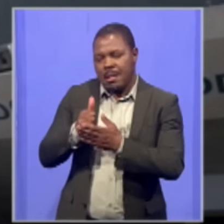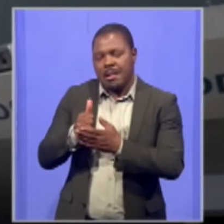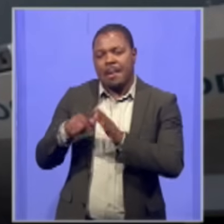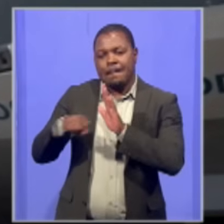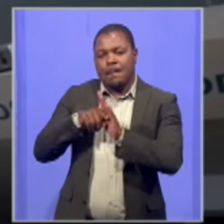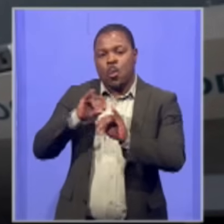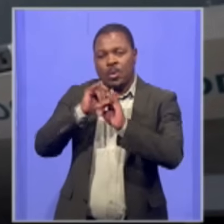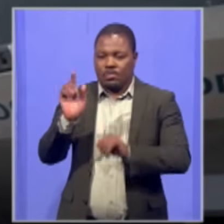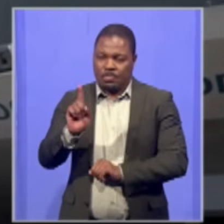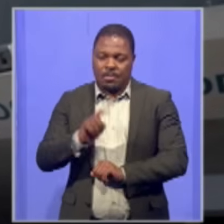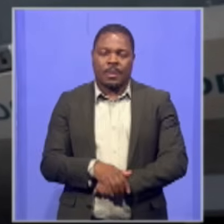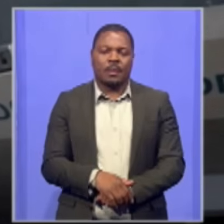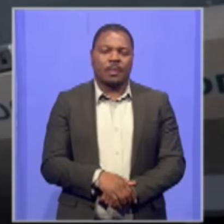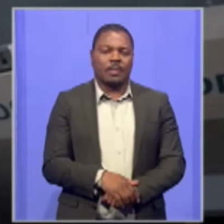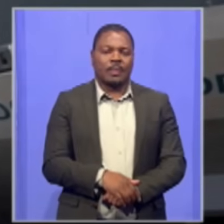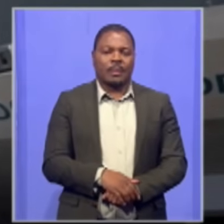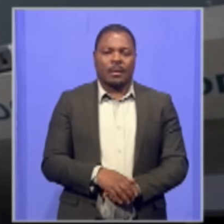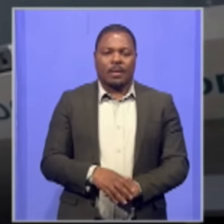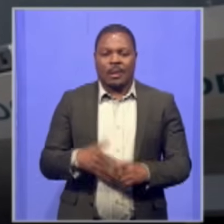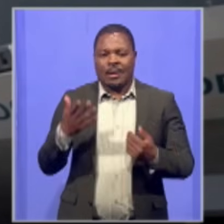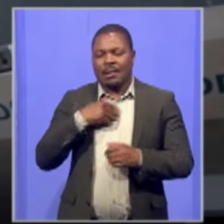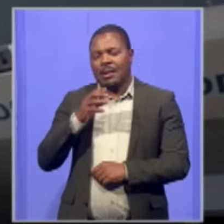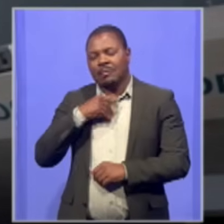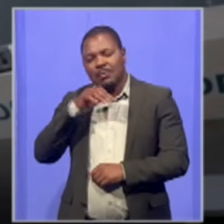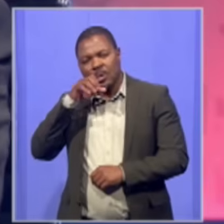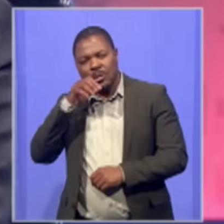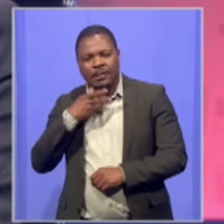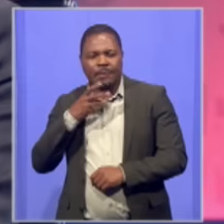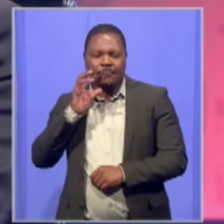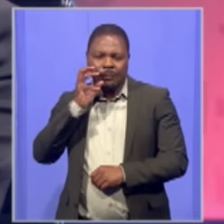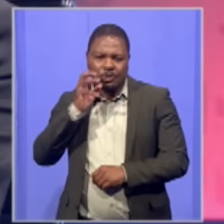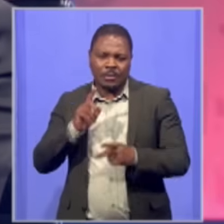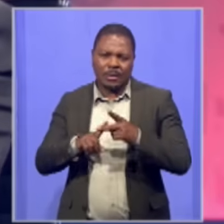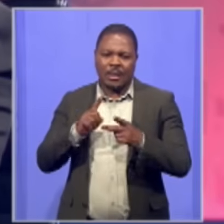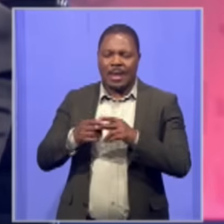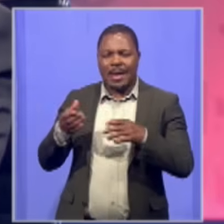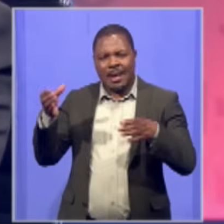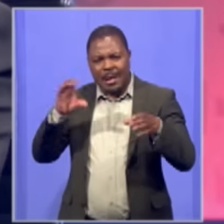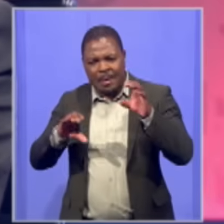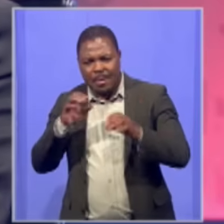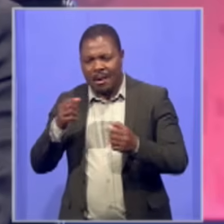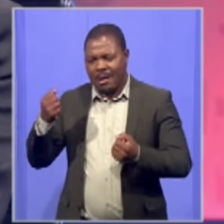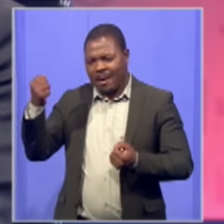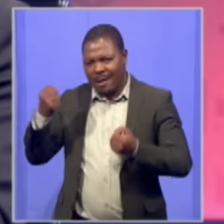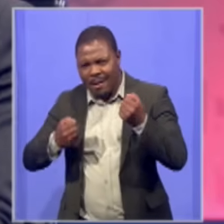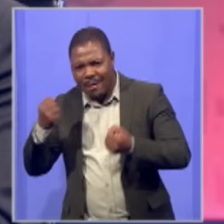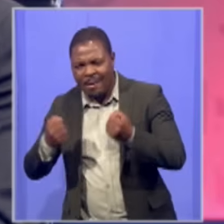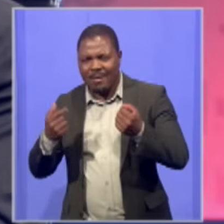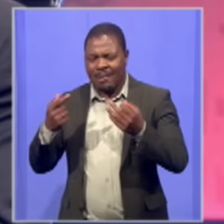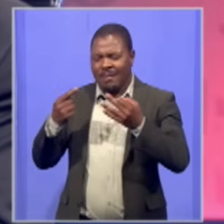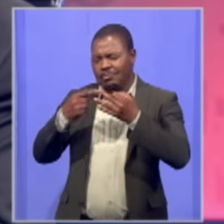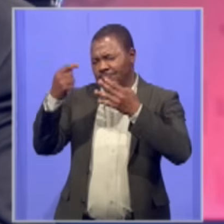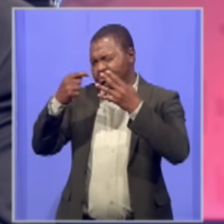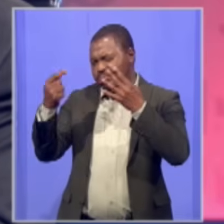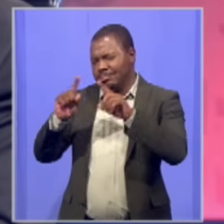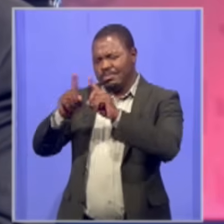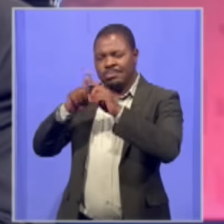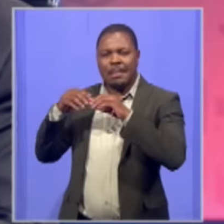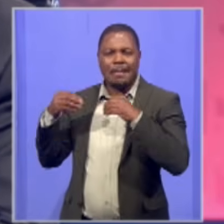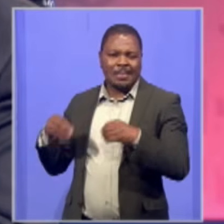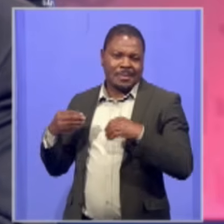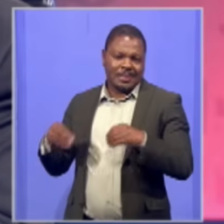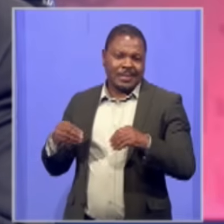sa Amerika. You're dealing with citrus, you're dealing with chemicals, you're dealing with automotive components, with vehicles. So you're dealing with a whole range of industries,